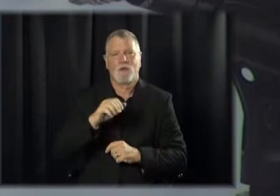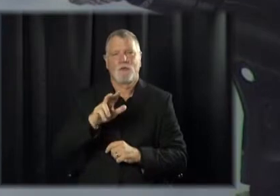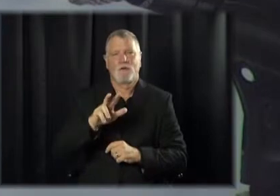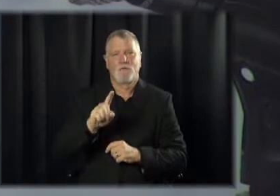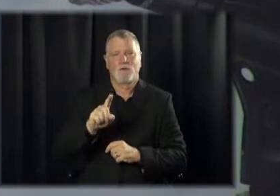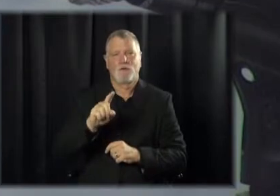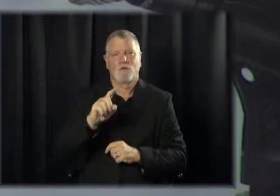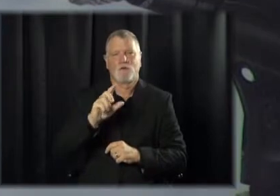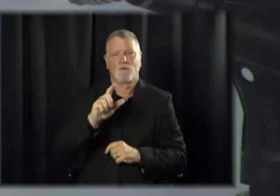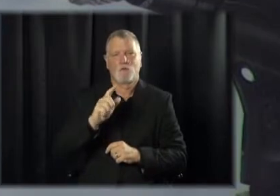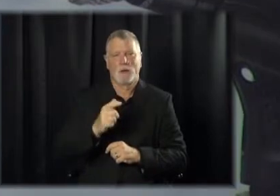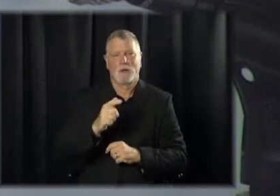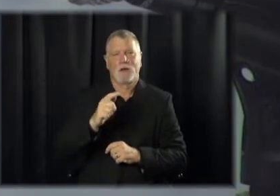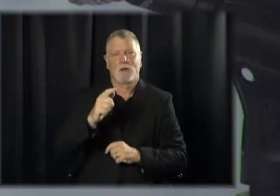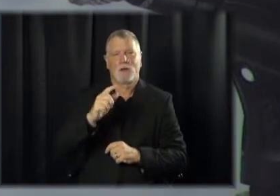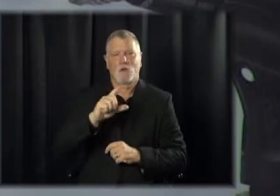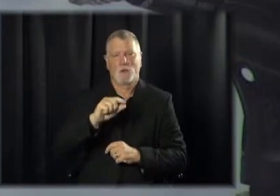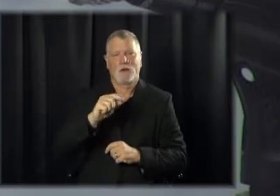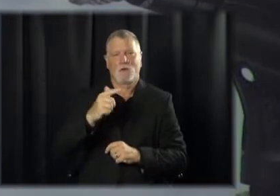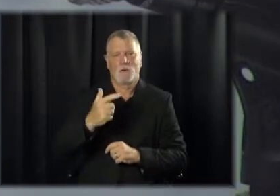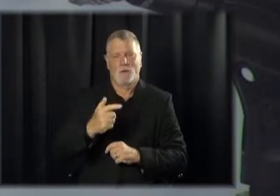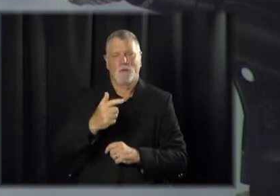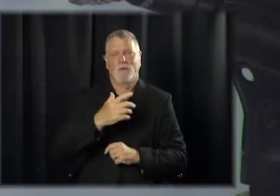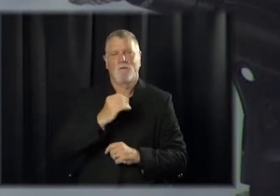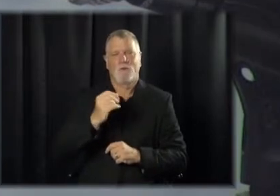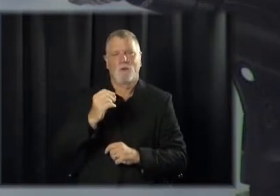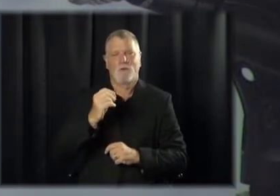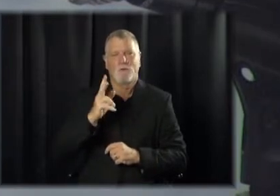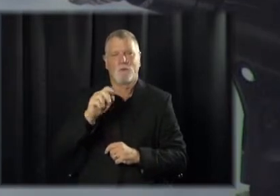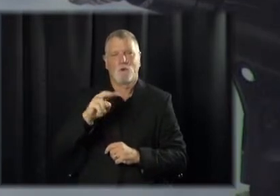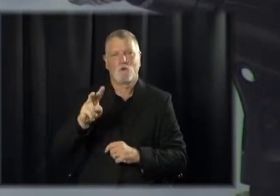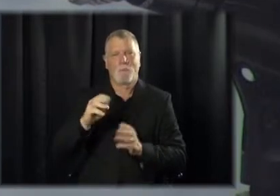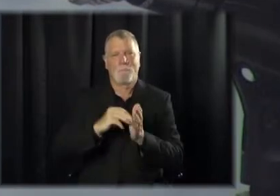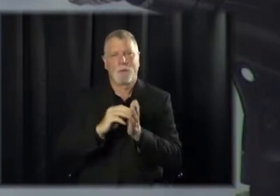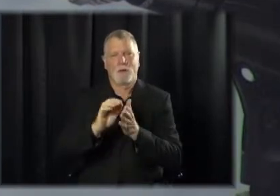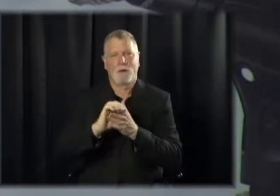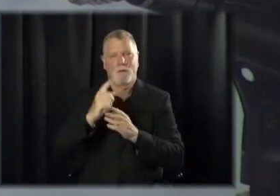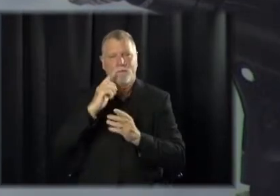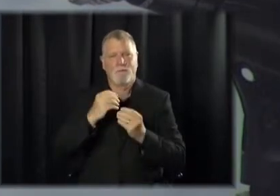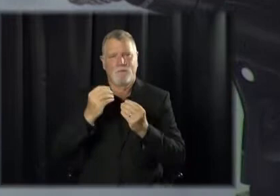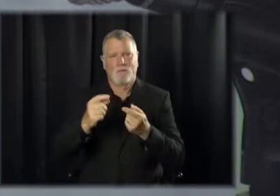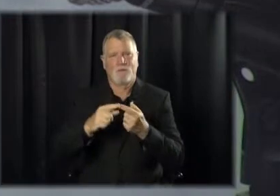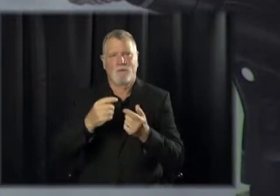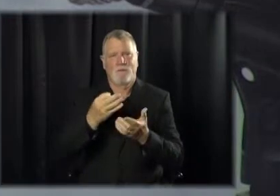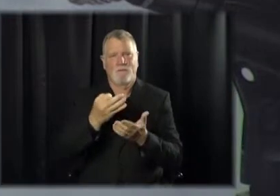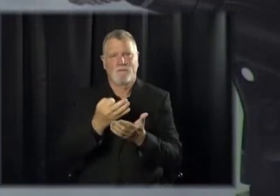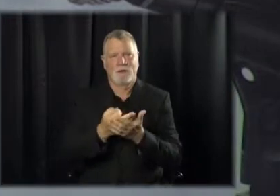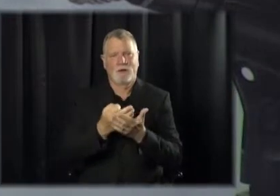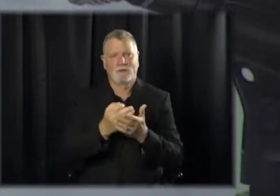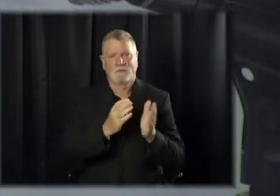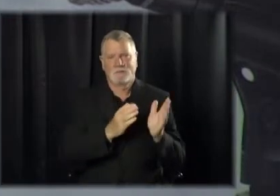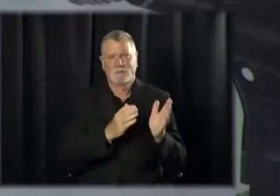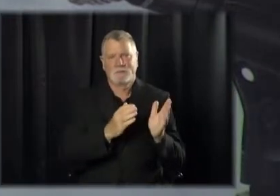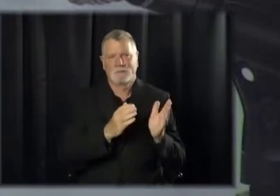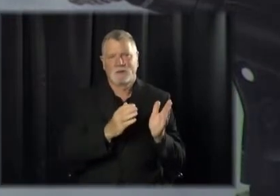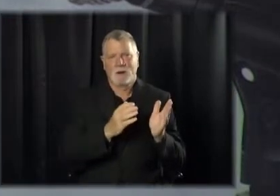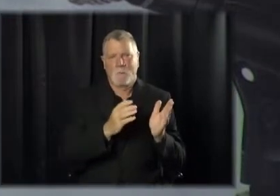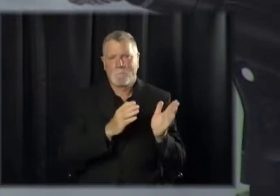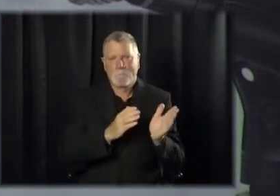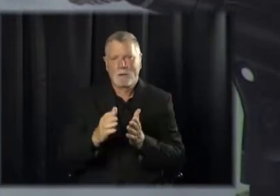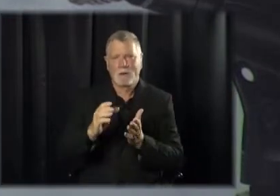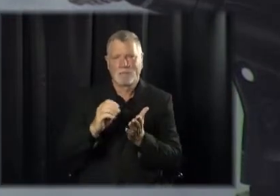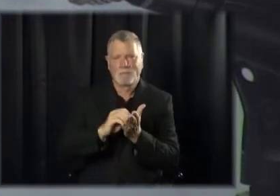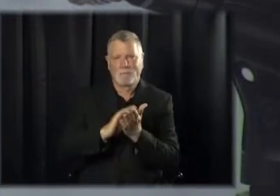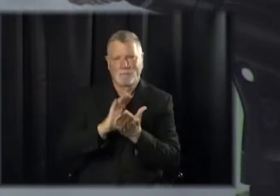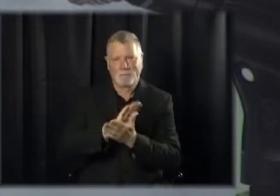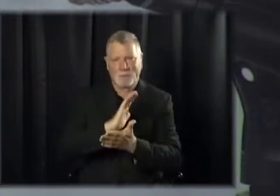of $3.2 million of funds assigned for the preparation of the Commonwealth financial statements. The recommendation is to